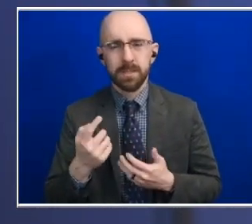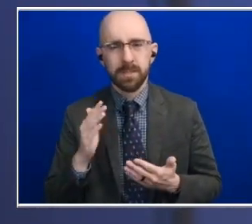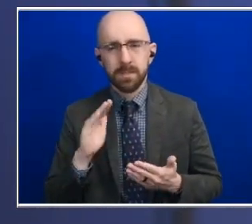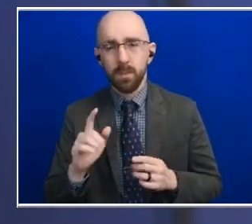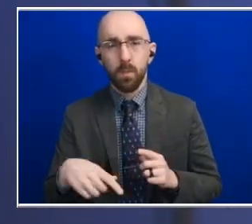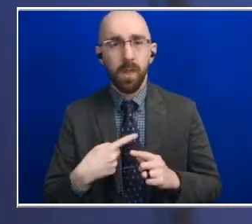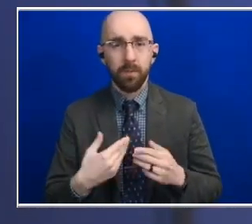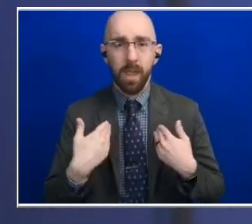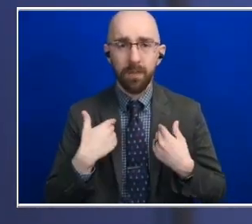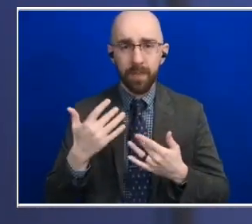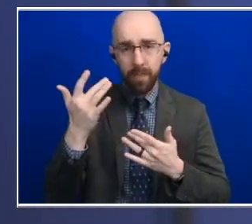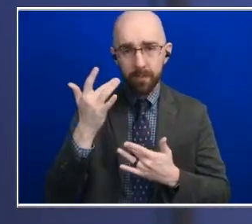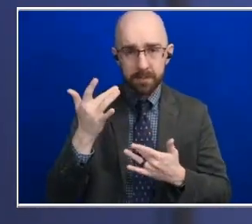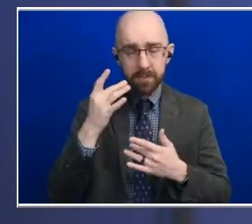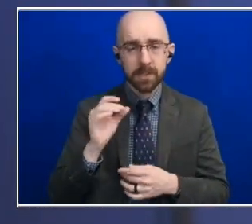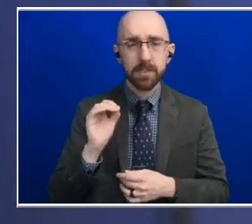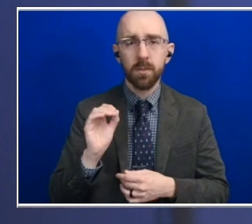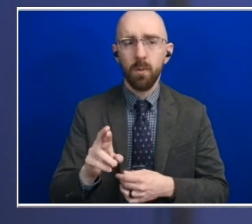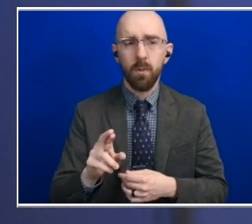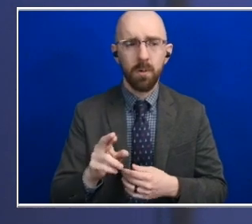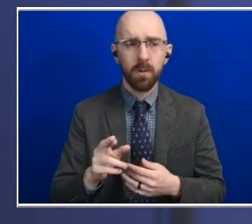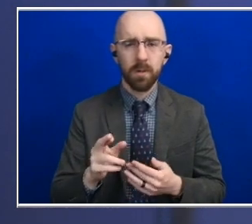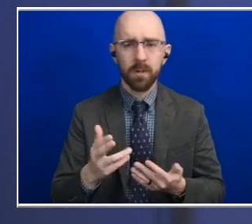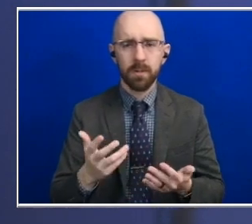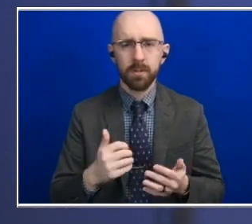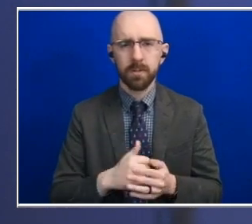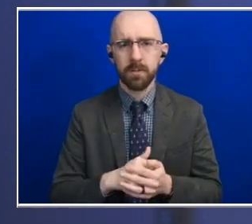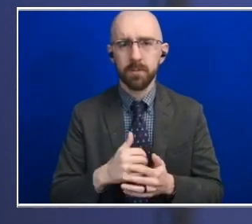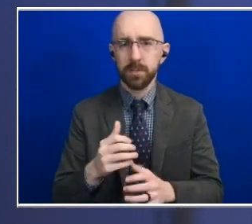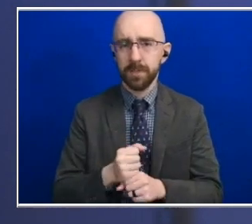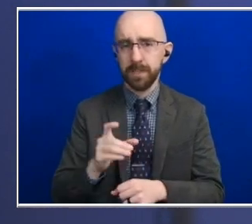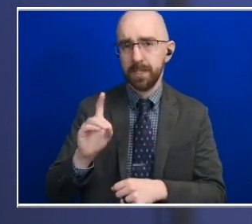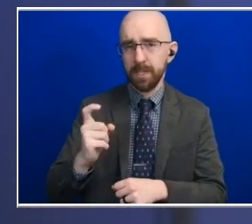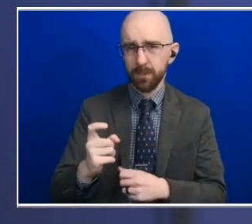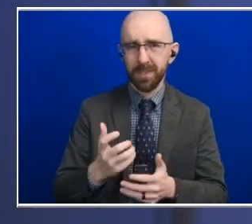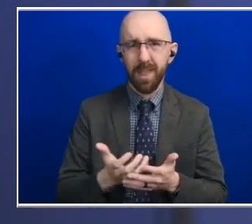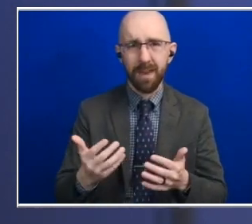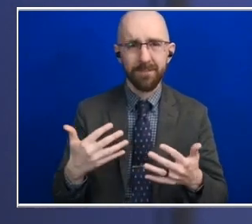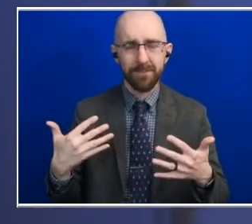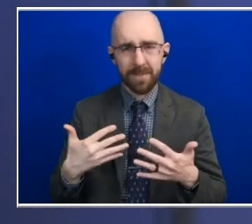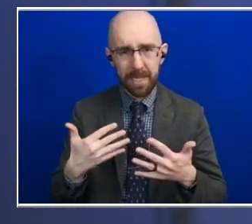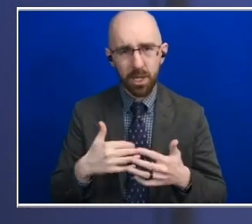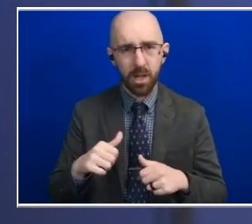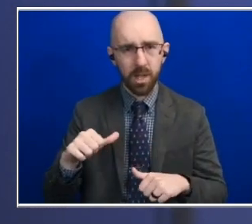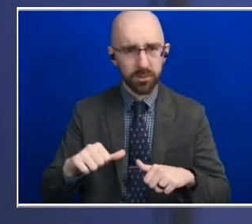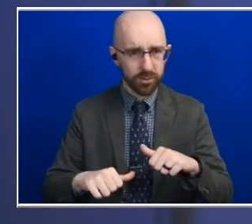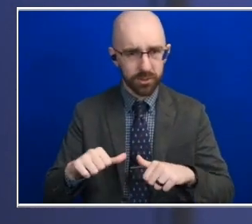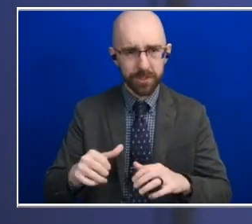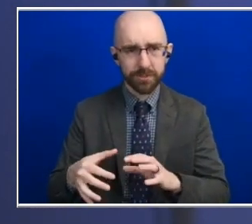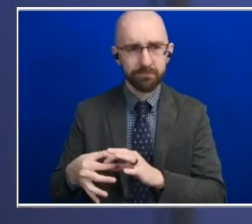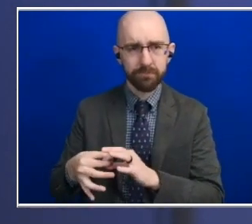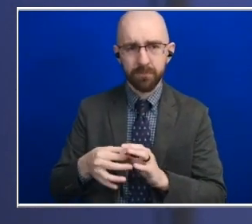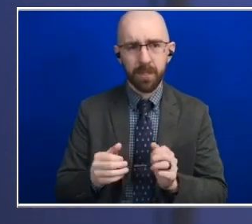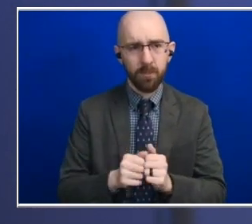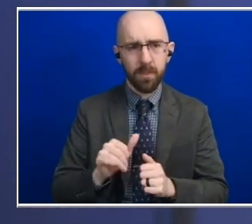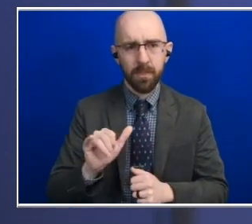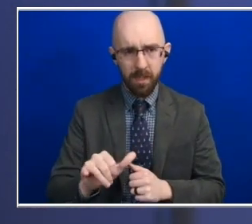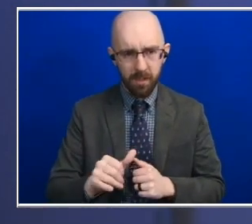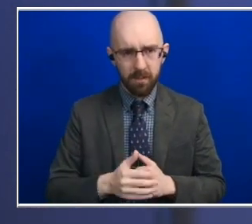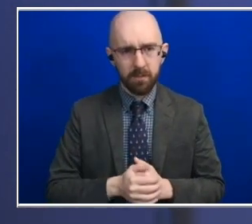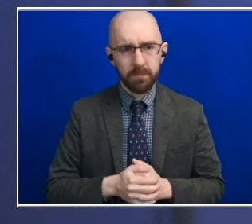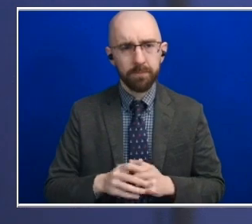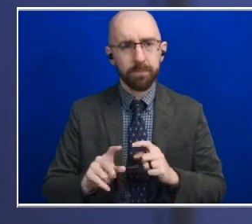or you're, receive a new diagnosis, there's a lot of fear and uncertainty that goes along with that. But then I would say